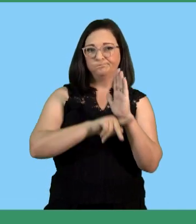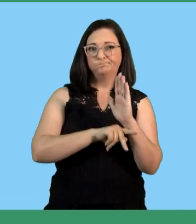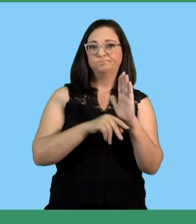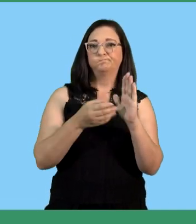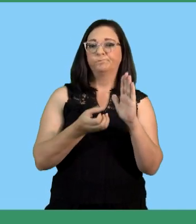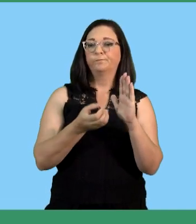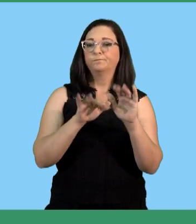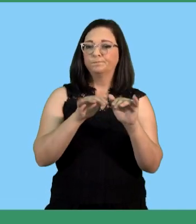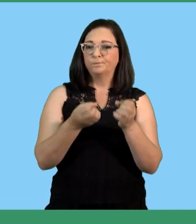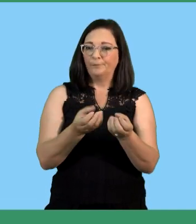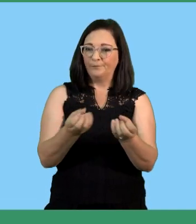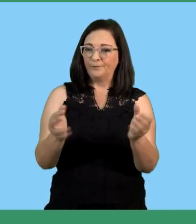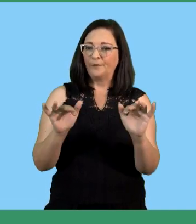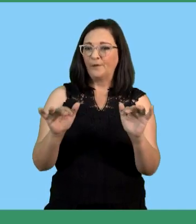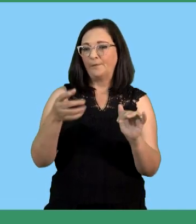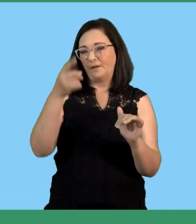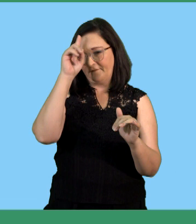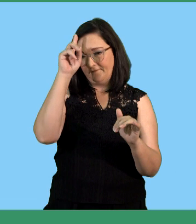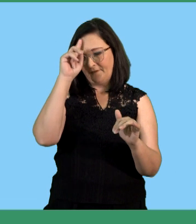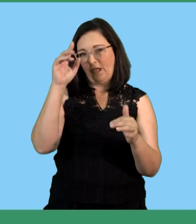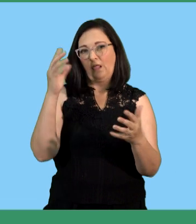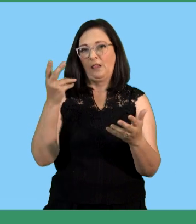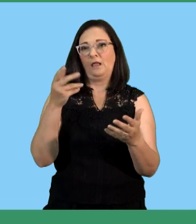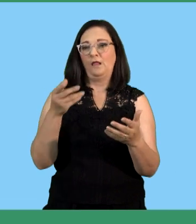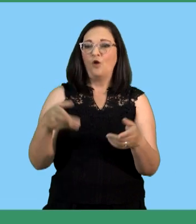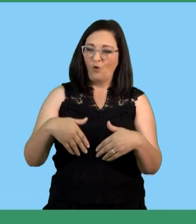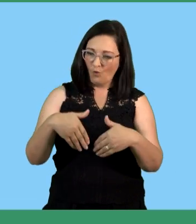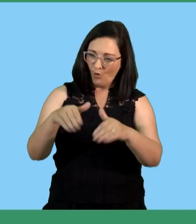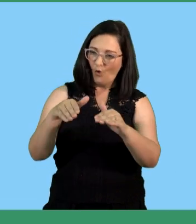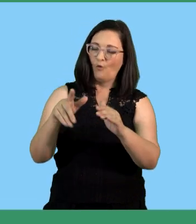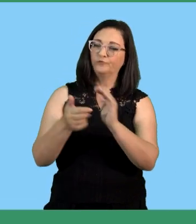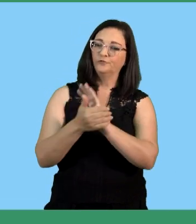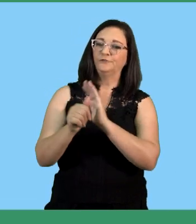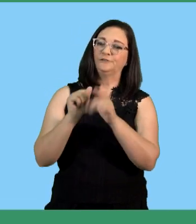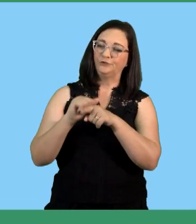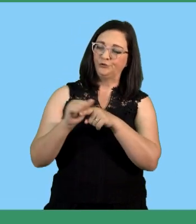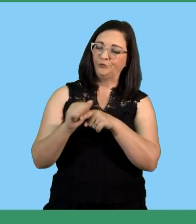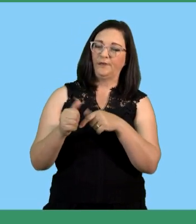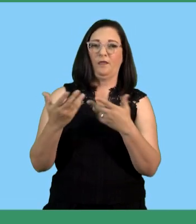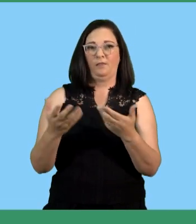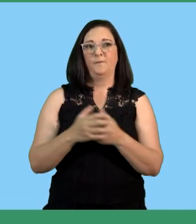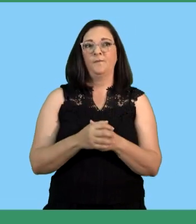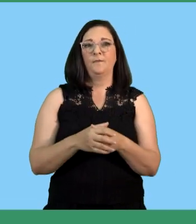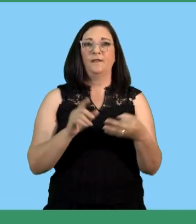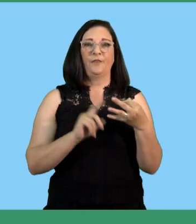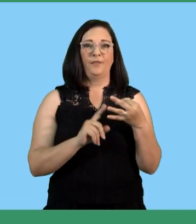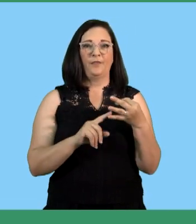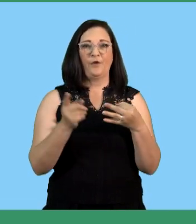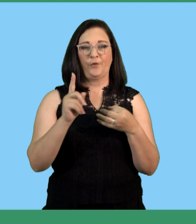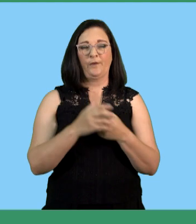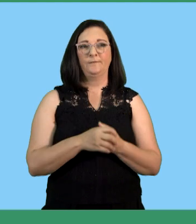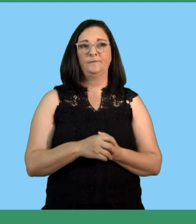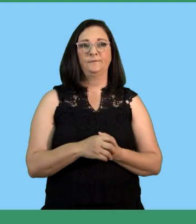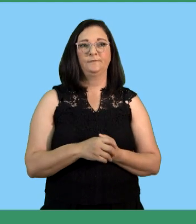to black employees. Take them for skills training, maybe. That's what you can do. Right, let's move on to the third